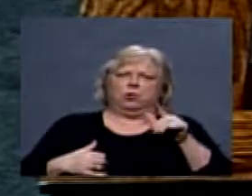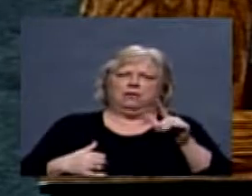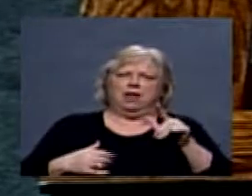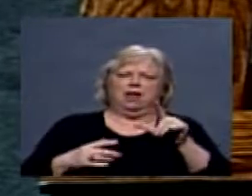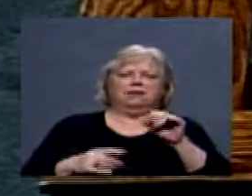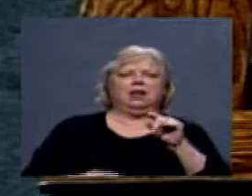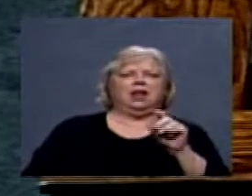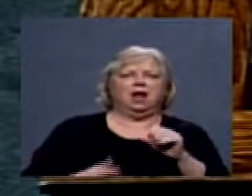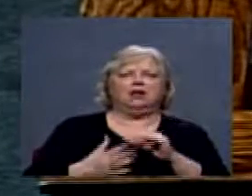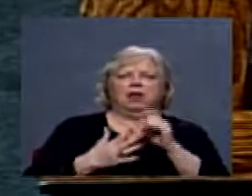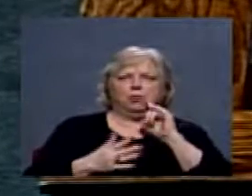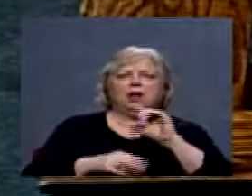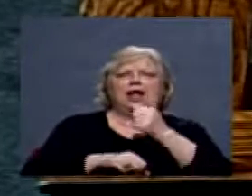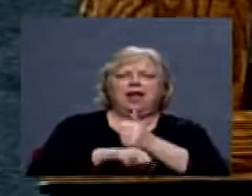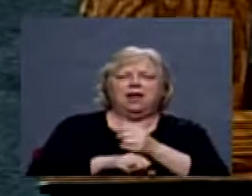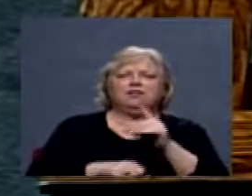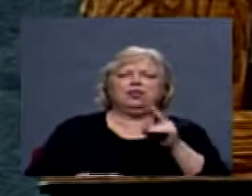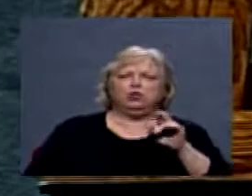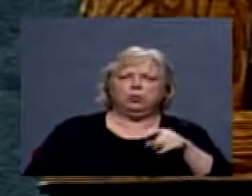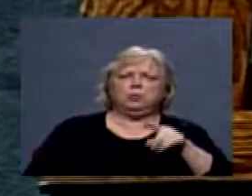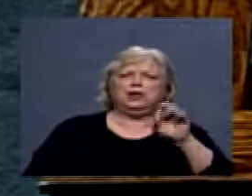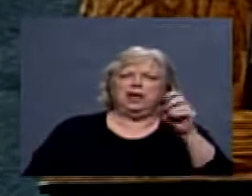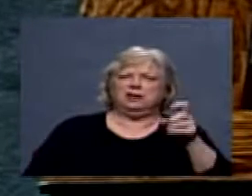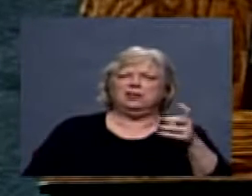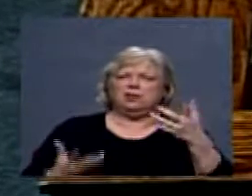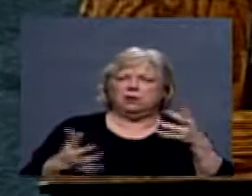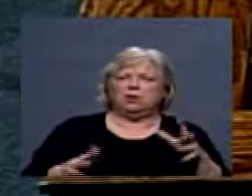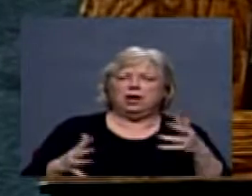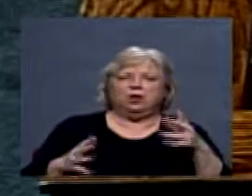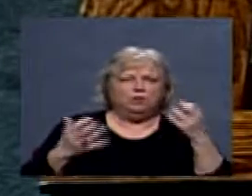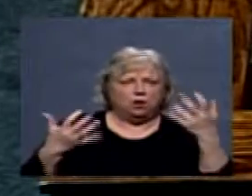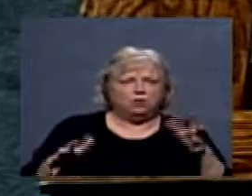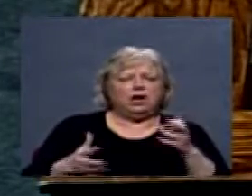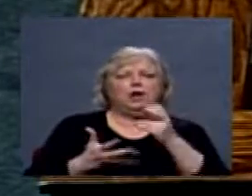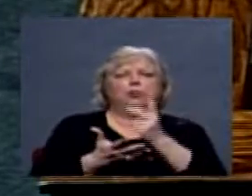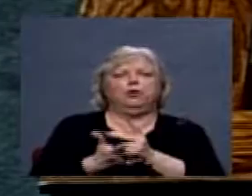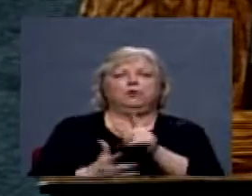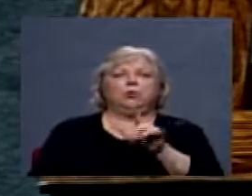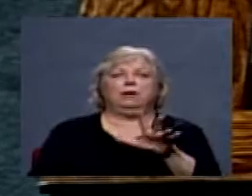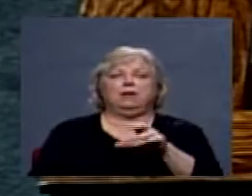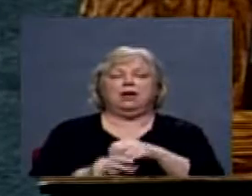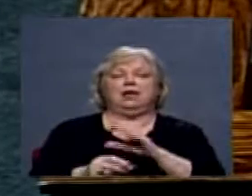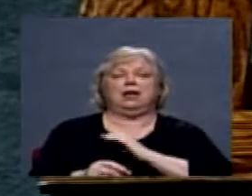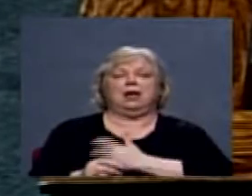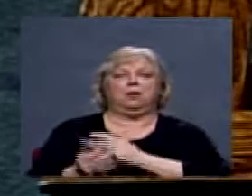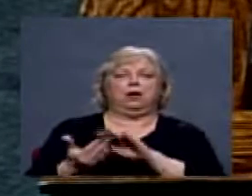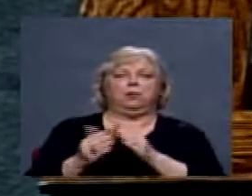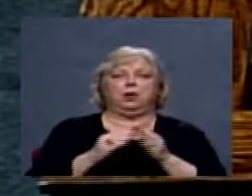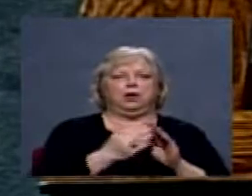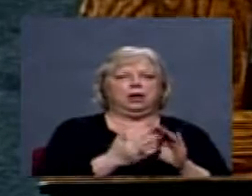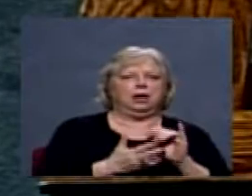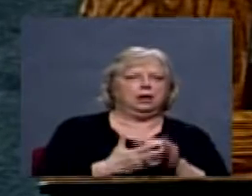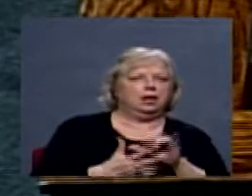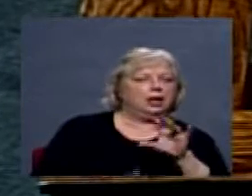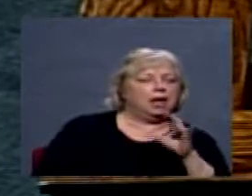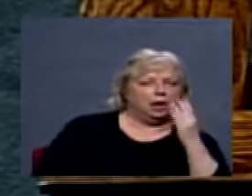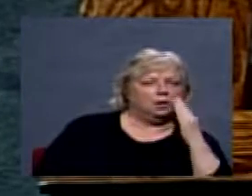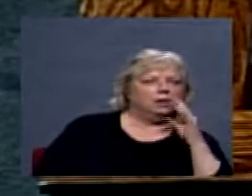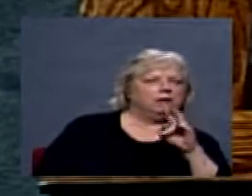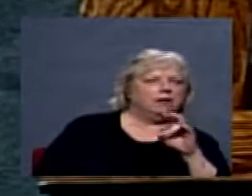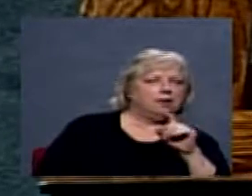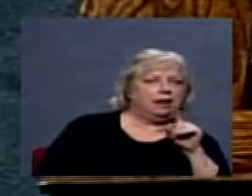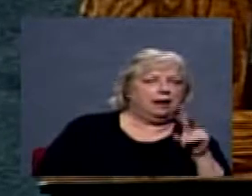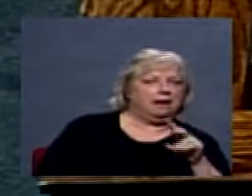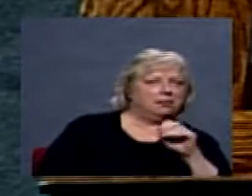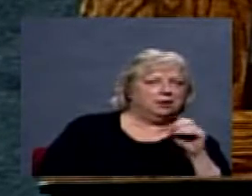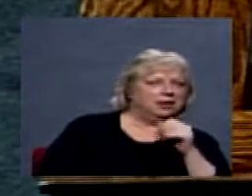area that are going to have duplexes already. You've already approved 25 of them in our community, and that's 7.5%. Doesn't sound like a lot,